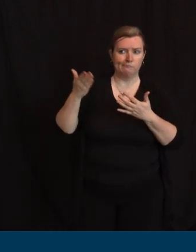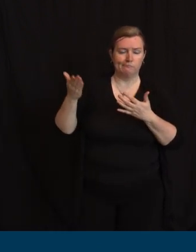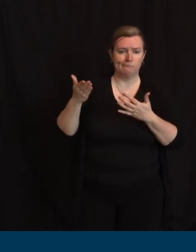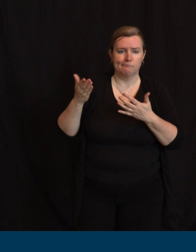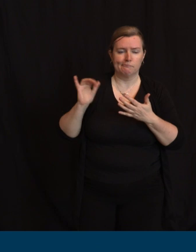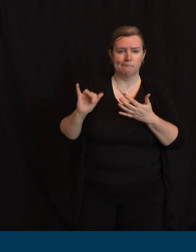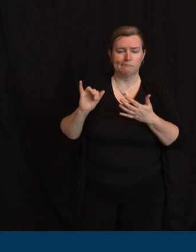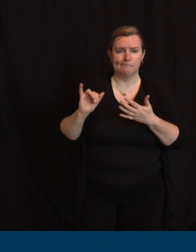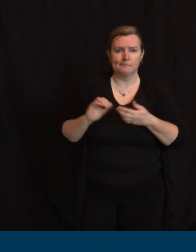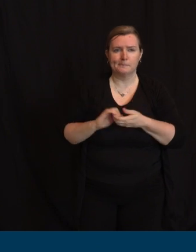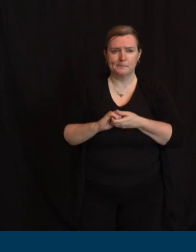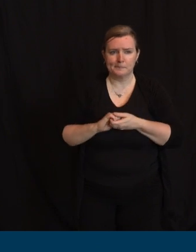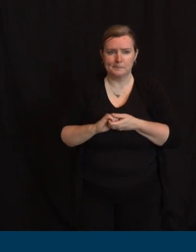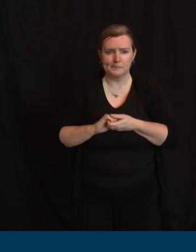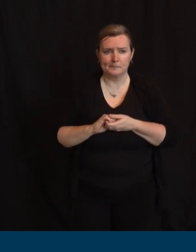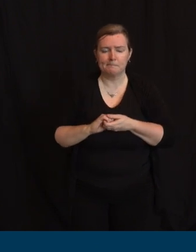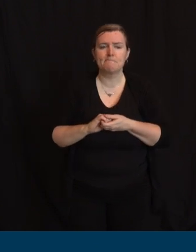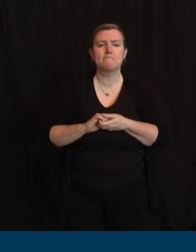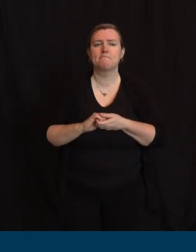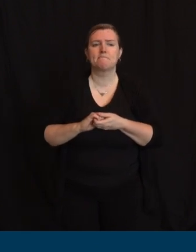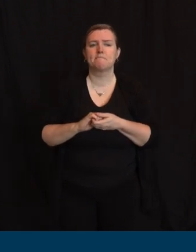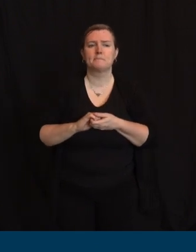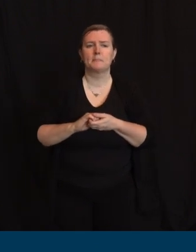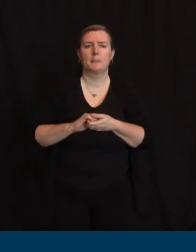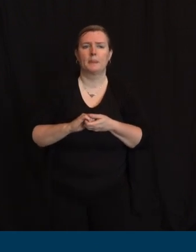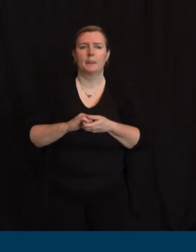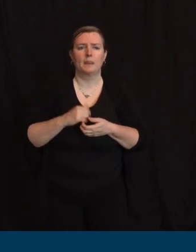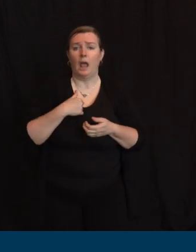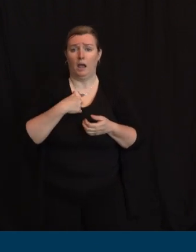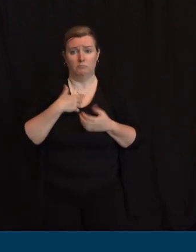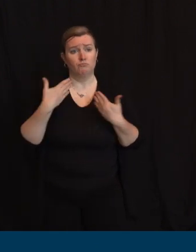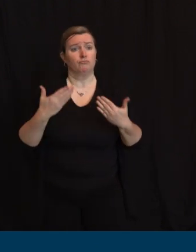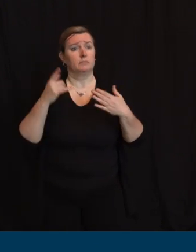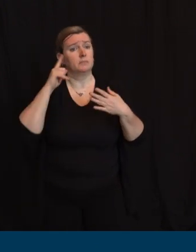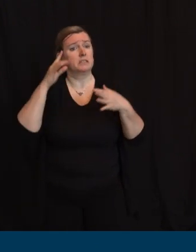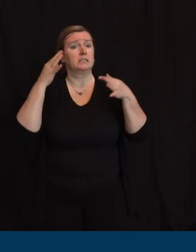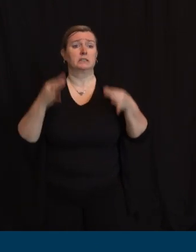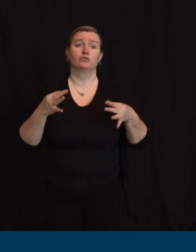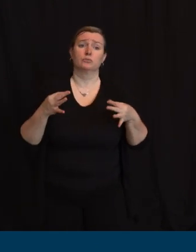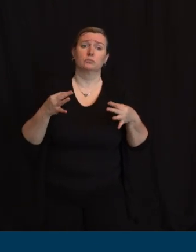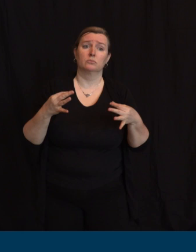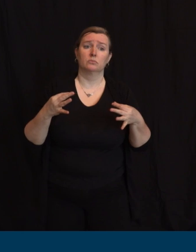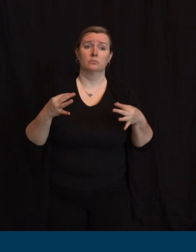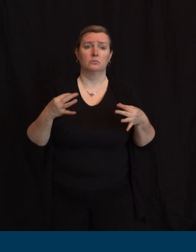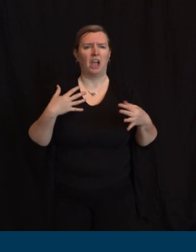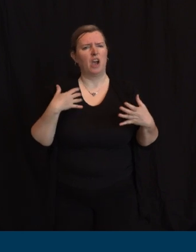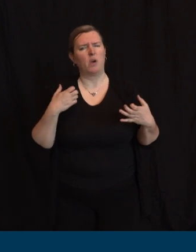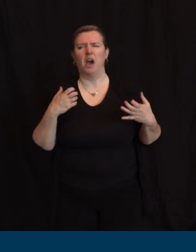for any popularity contest. So how that impacts,